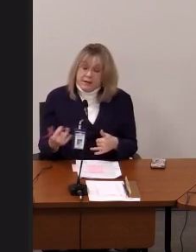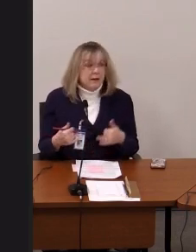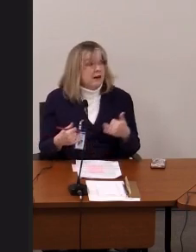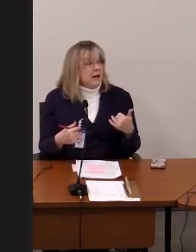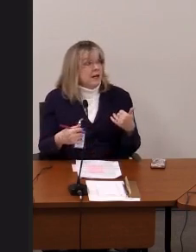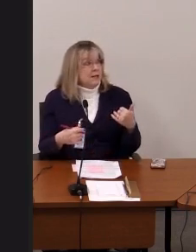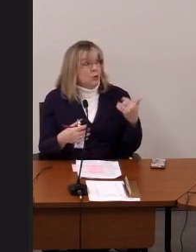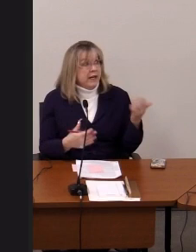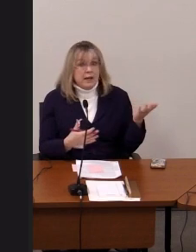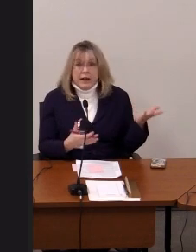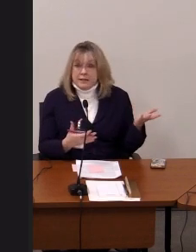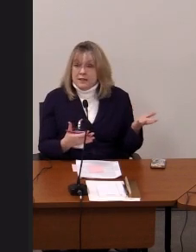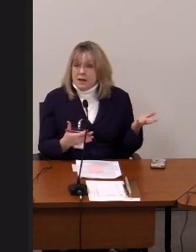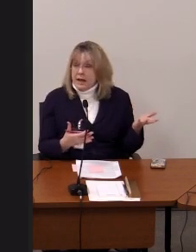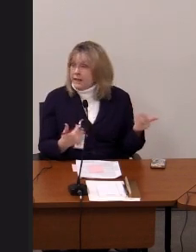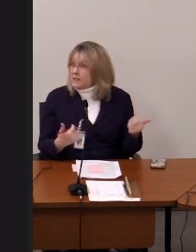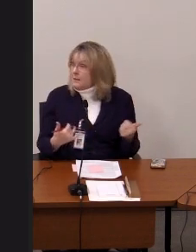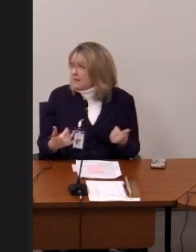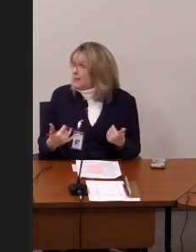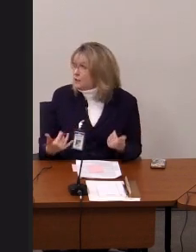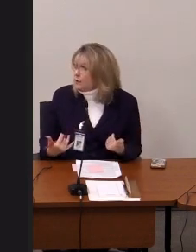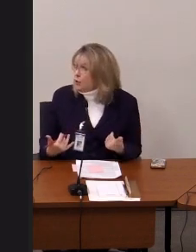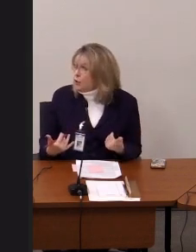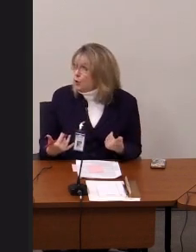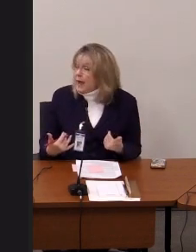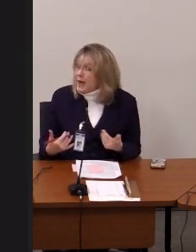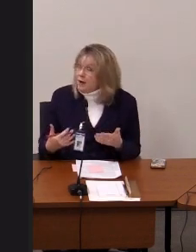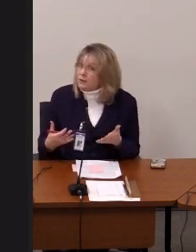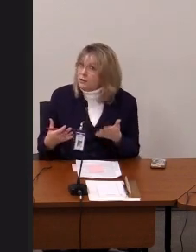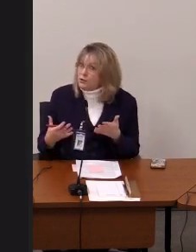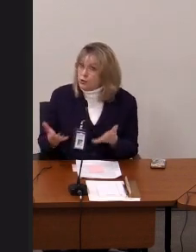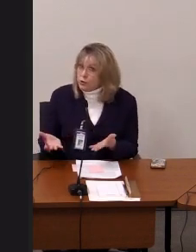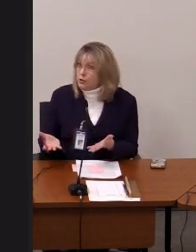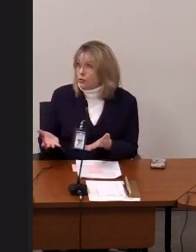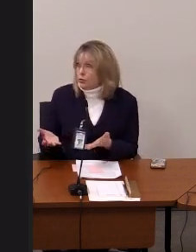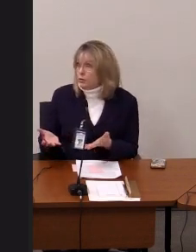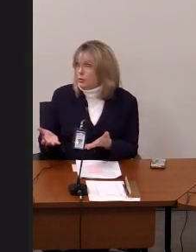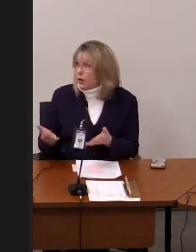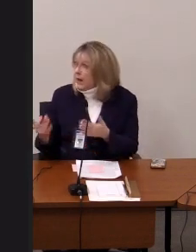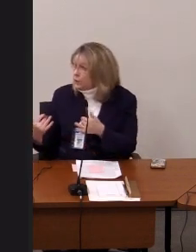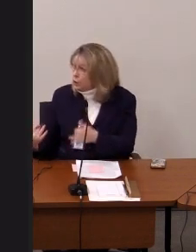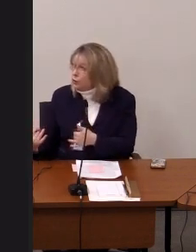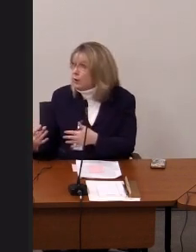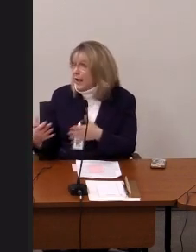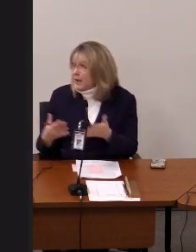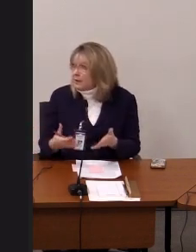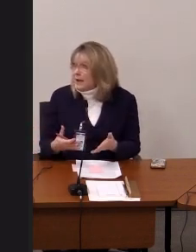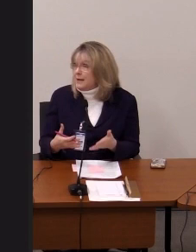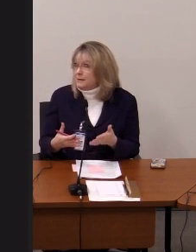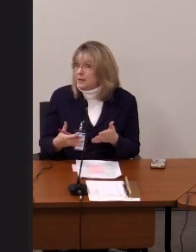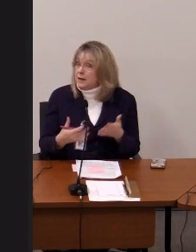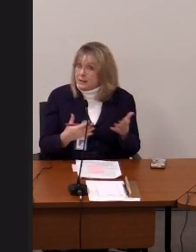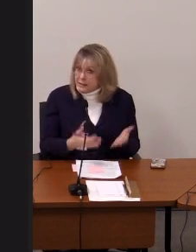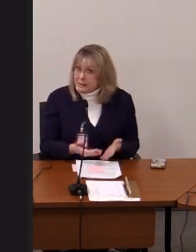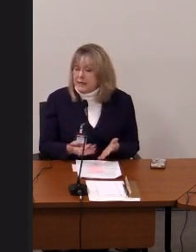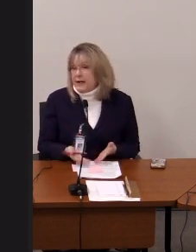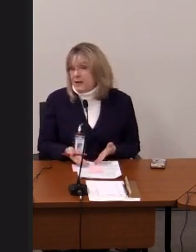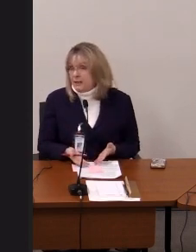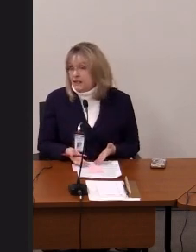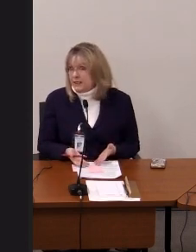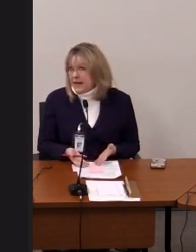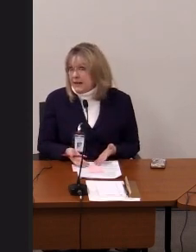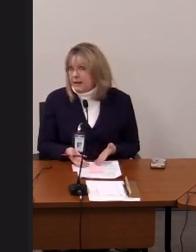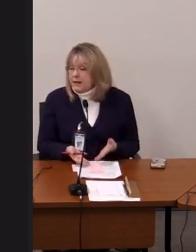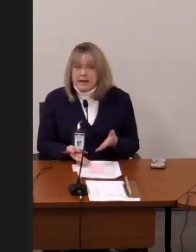them. But then we'd like to get some ideas from you. How does your school, or how do you analyze